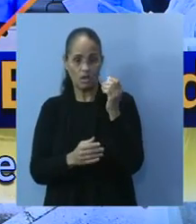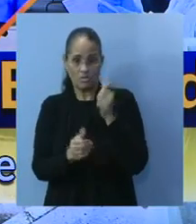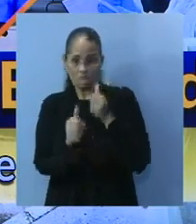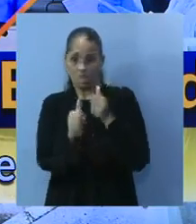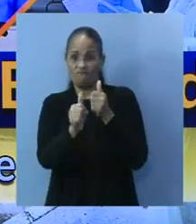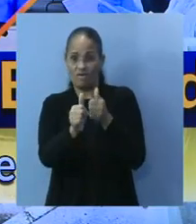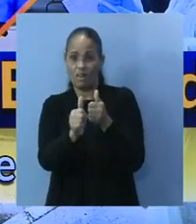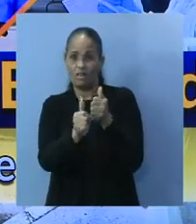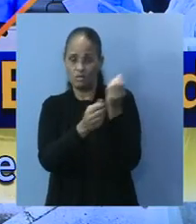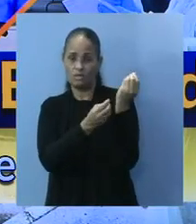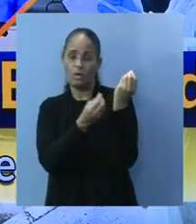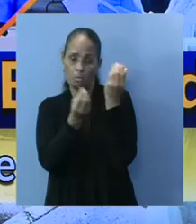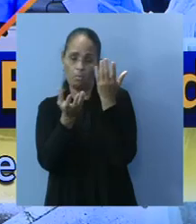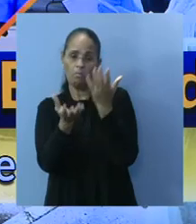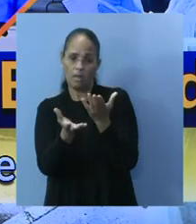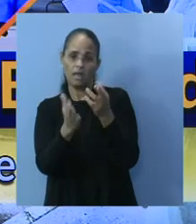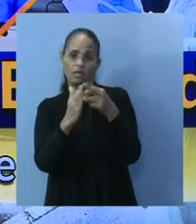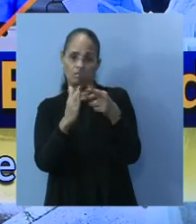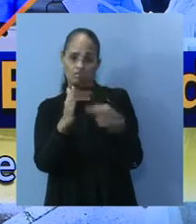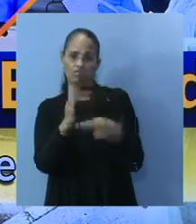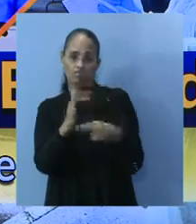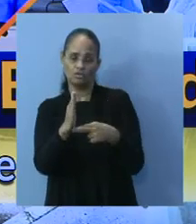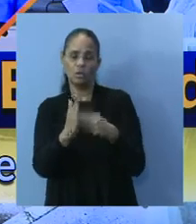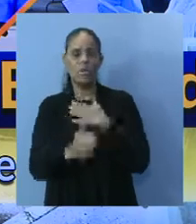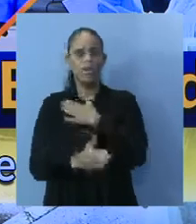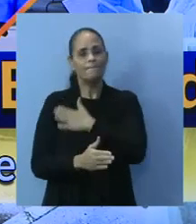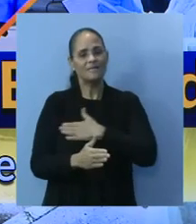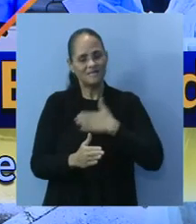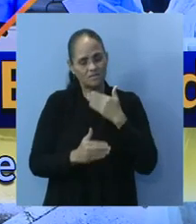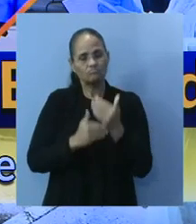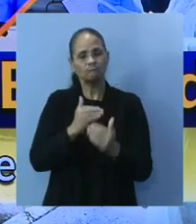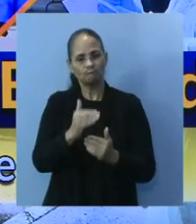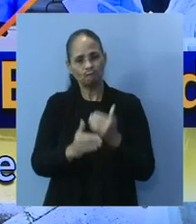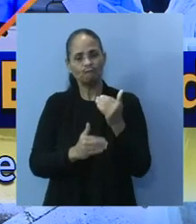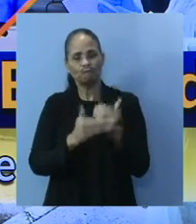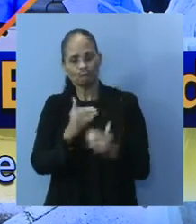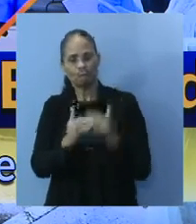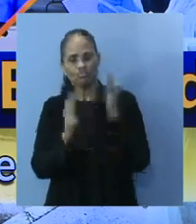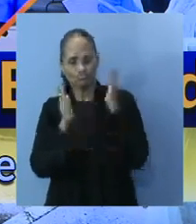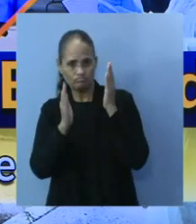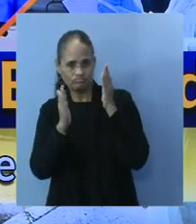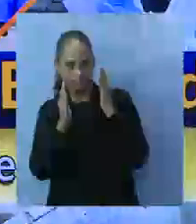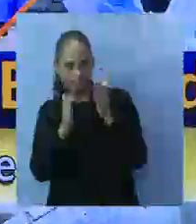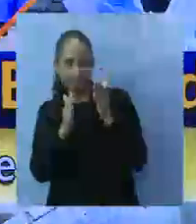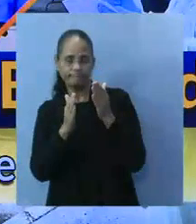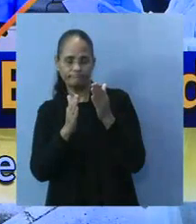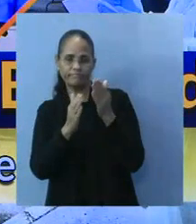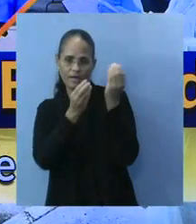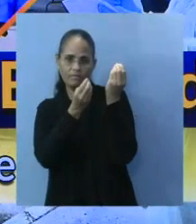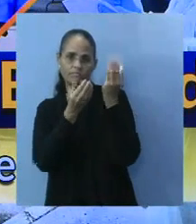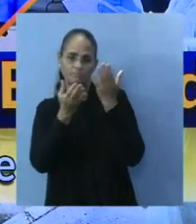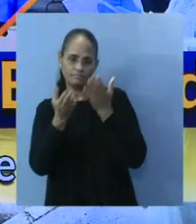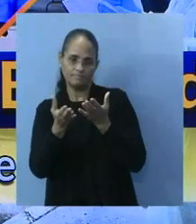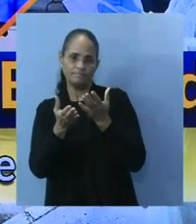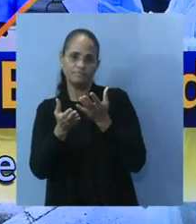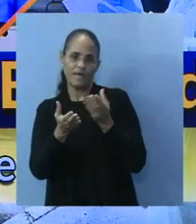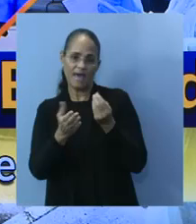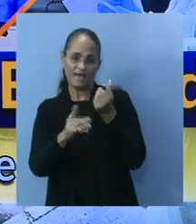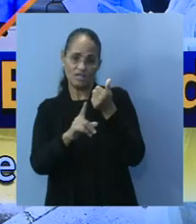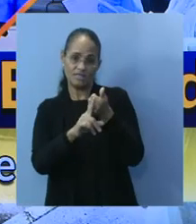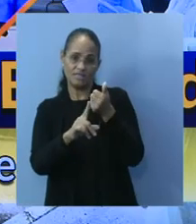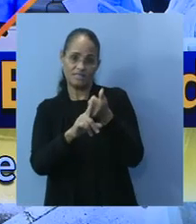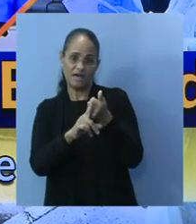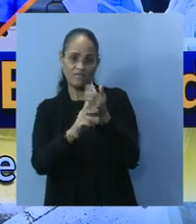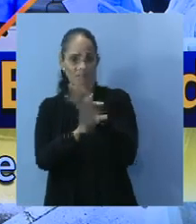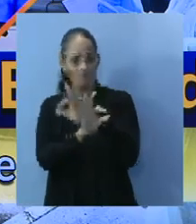to these rules. Please continue to observe the guidance. Please avail yourself of the